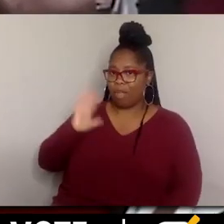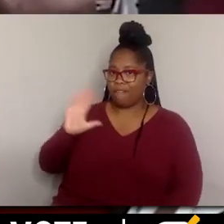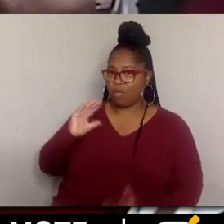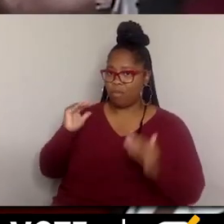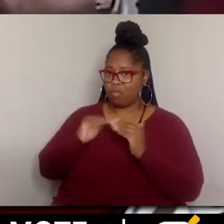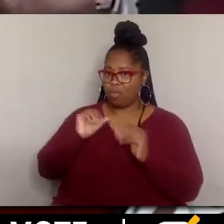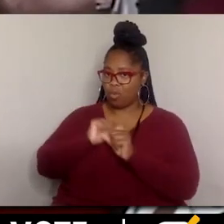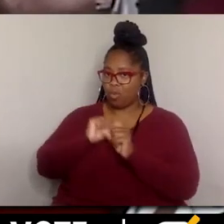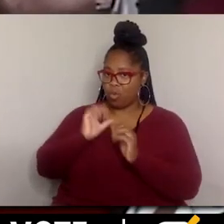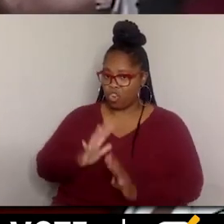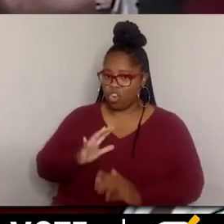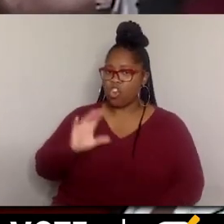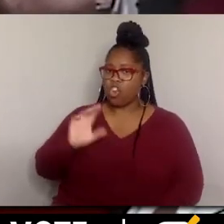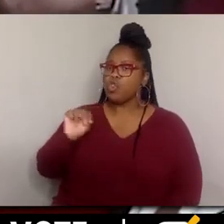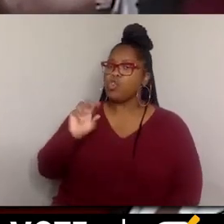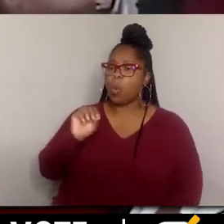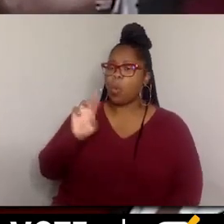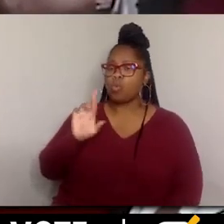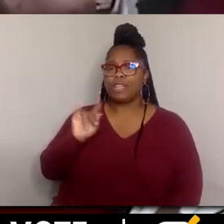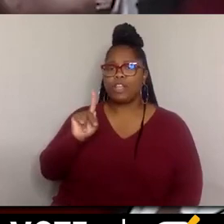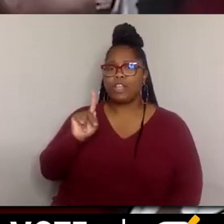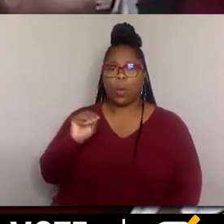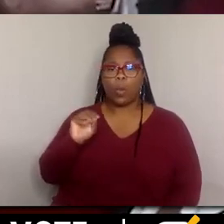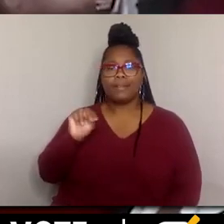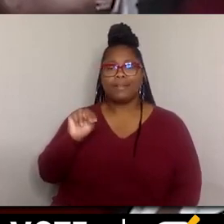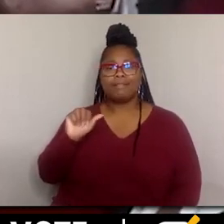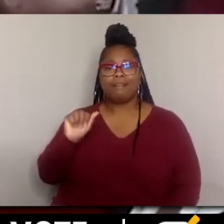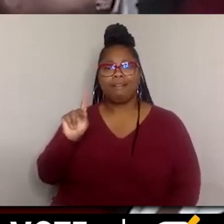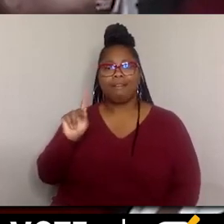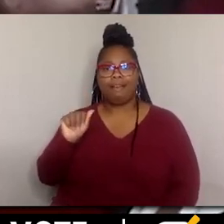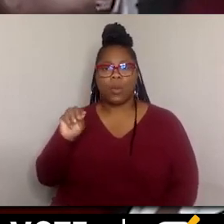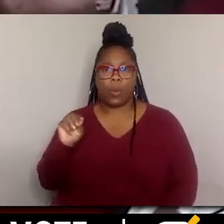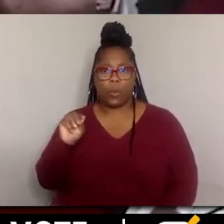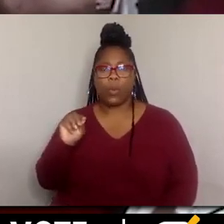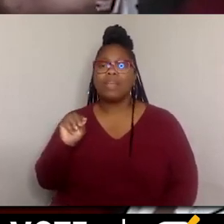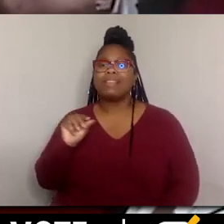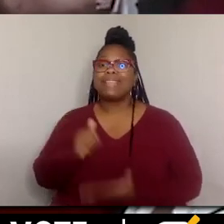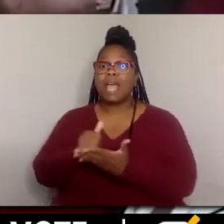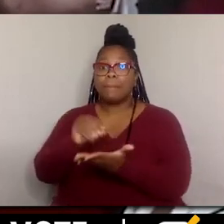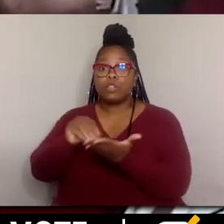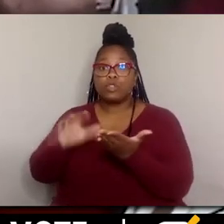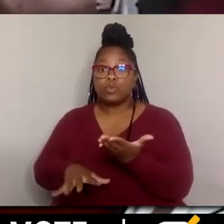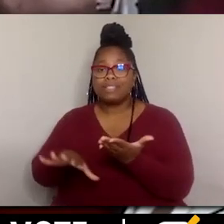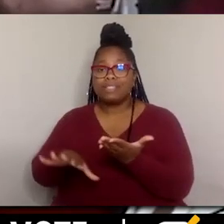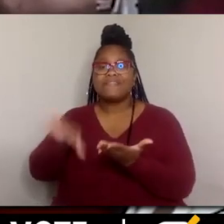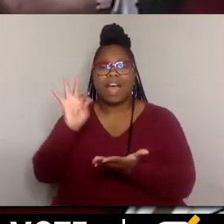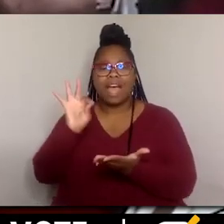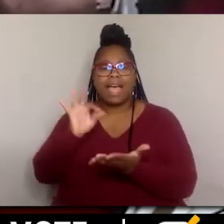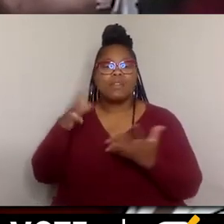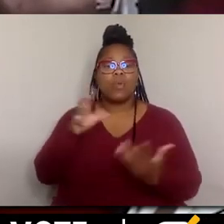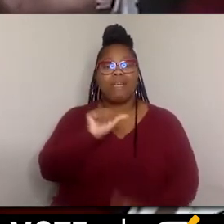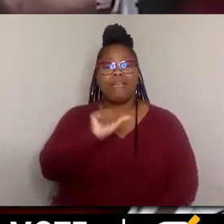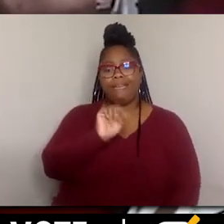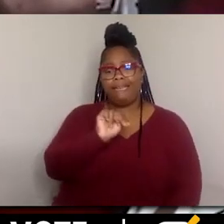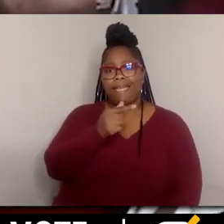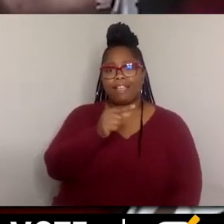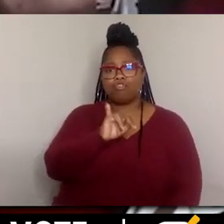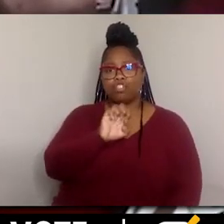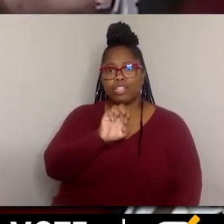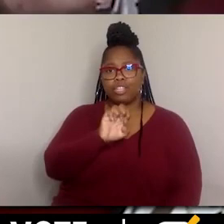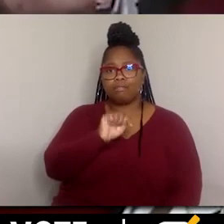to helping students find what Angie Thomas and Dr. Rudine Sims